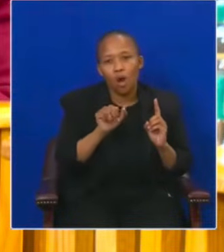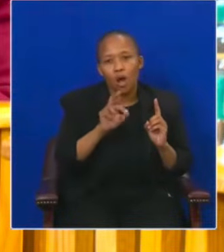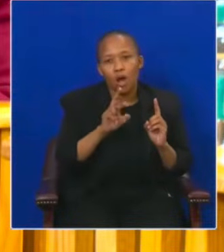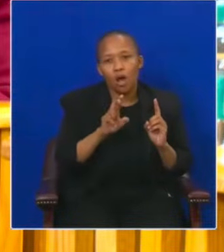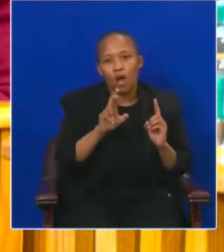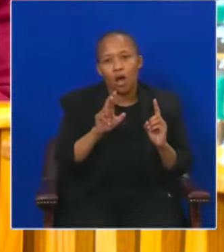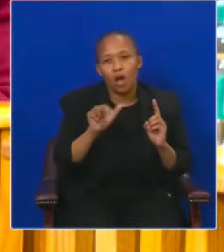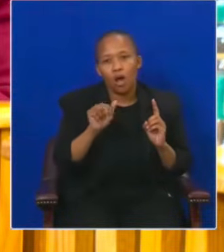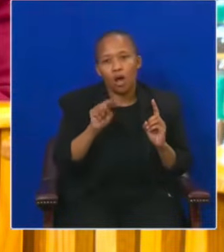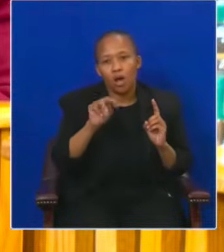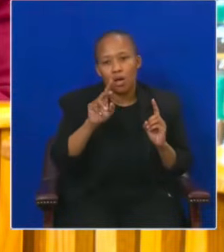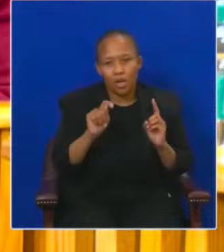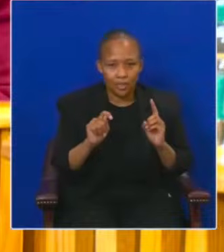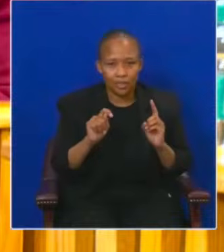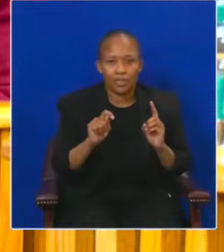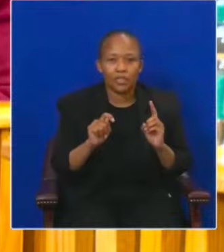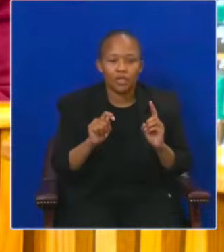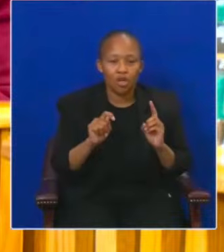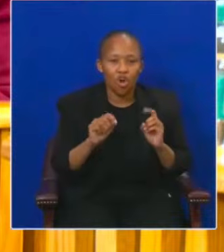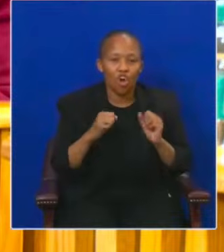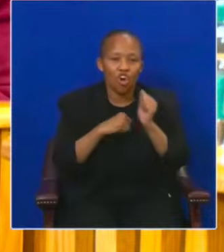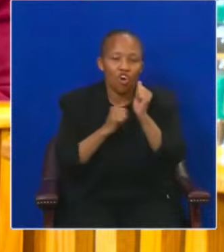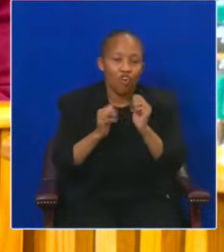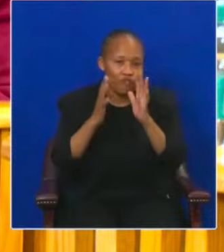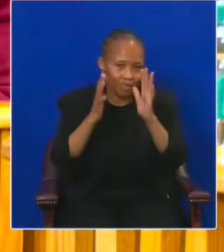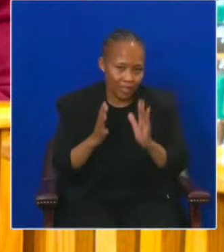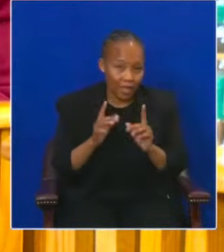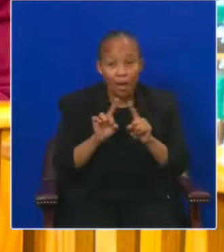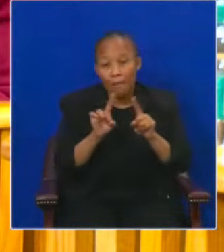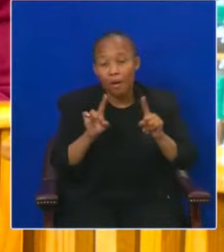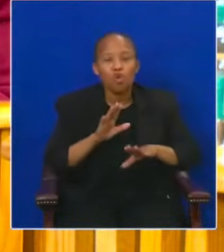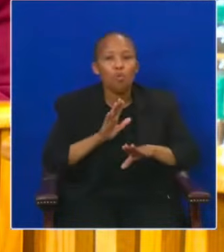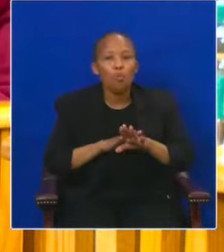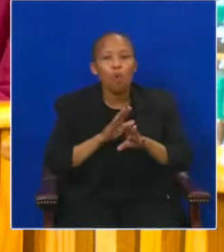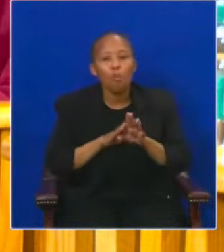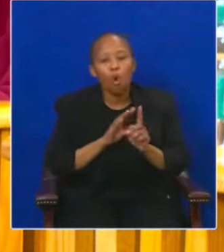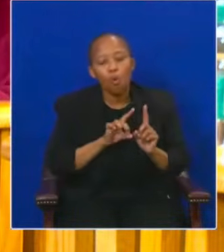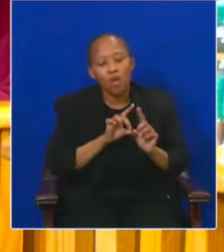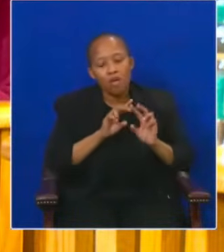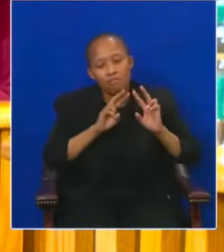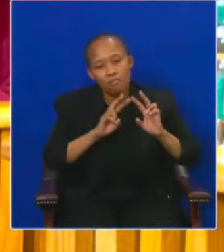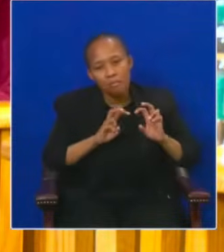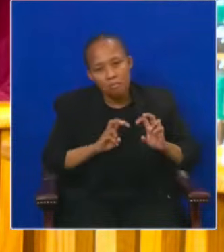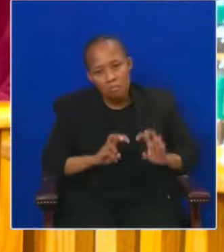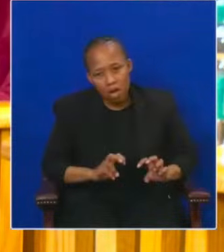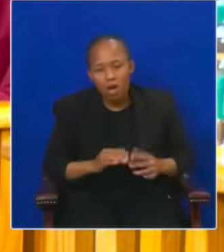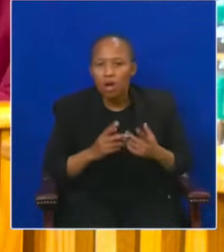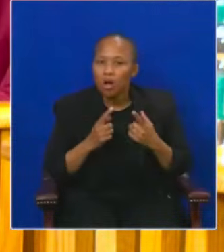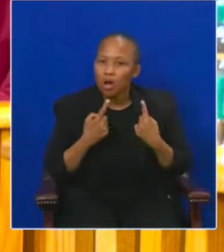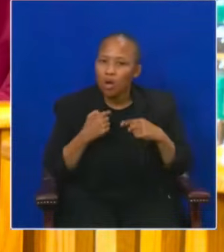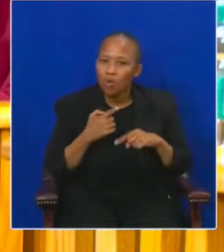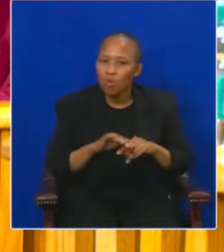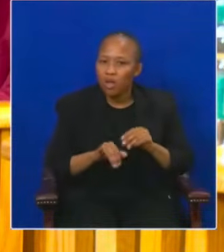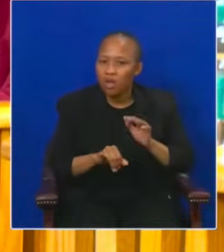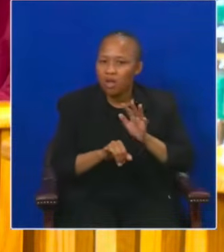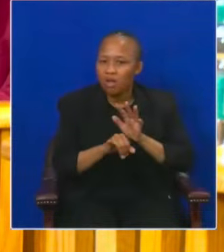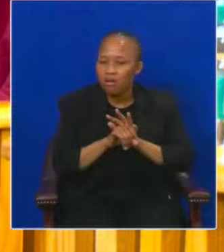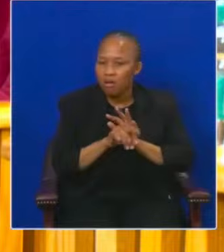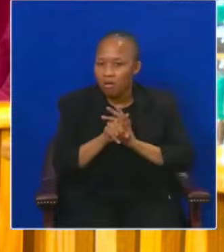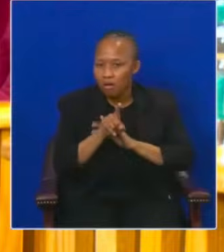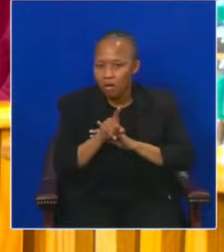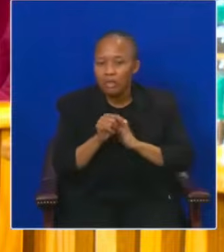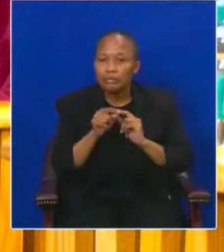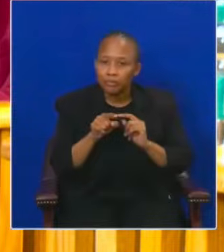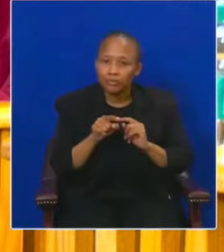upon further investigation into it, we have determined him as a Detective Sergeant